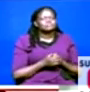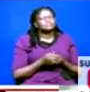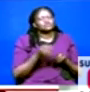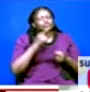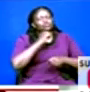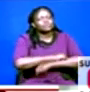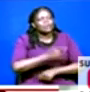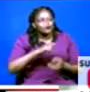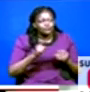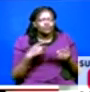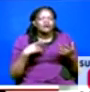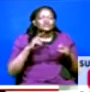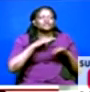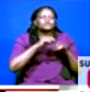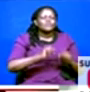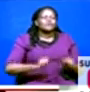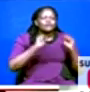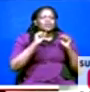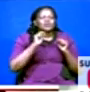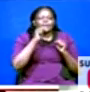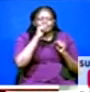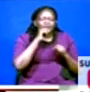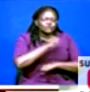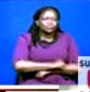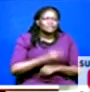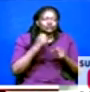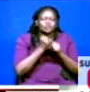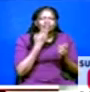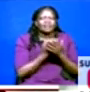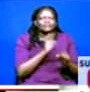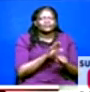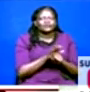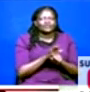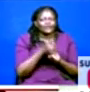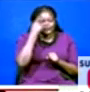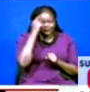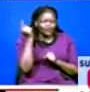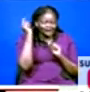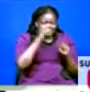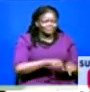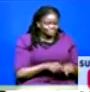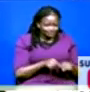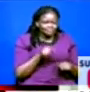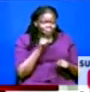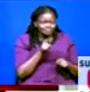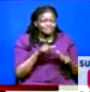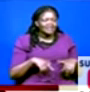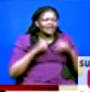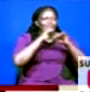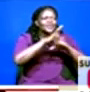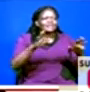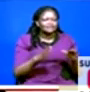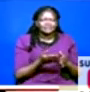National Chairman of the Kenya Private School Association. Thank you very much, sir, for joining us in this live broadcast. And by the